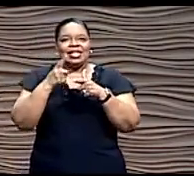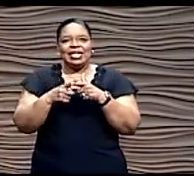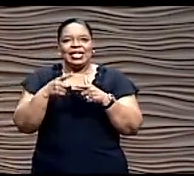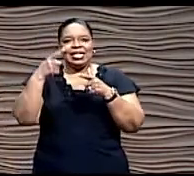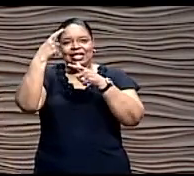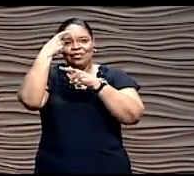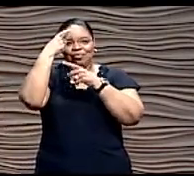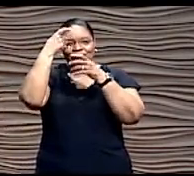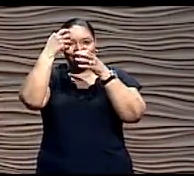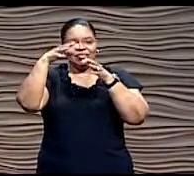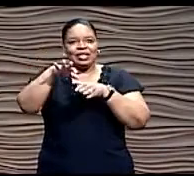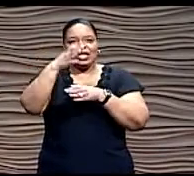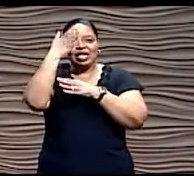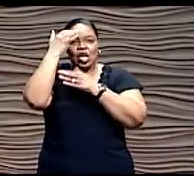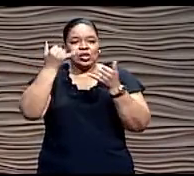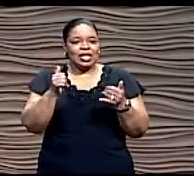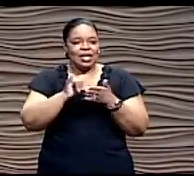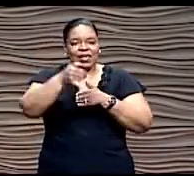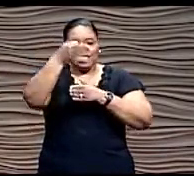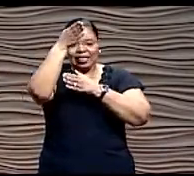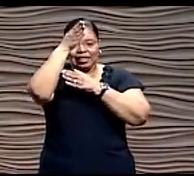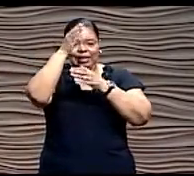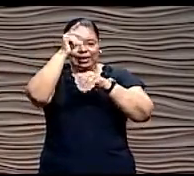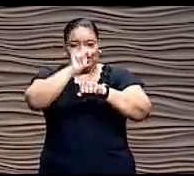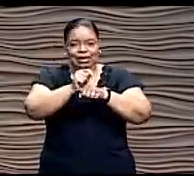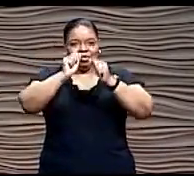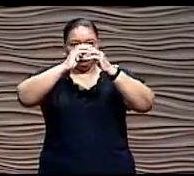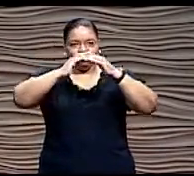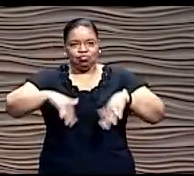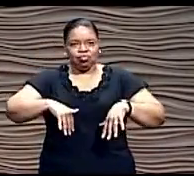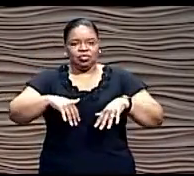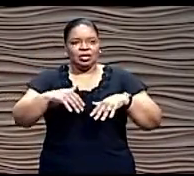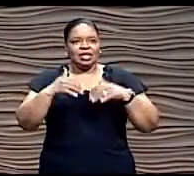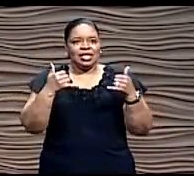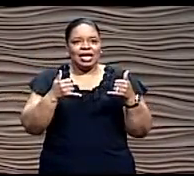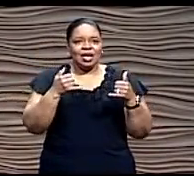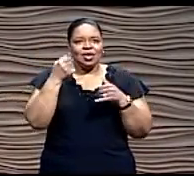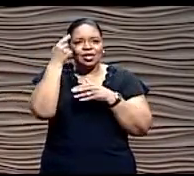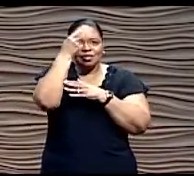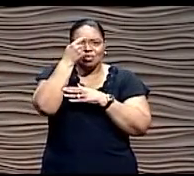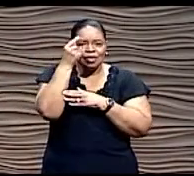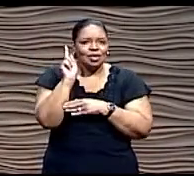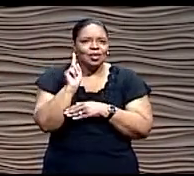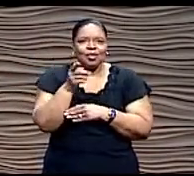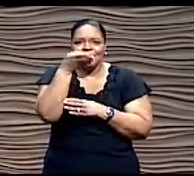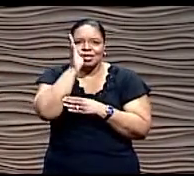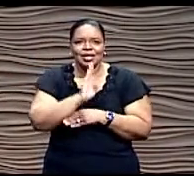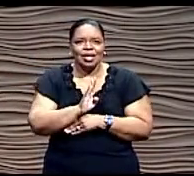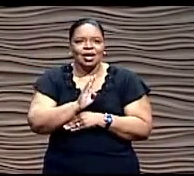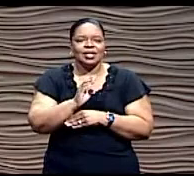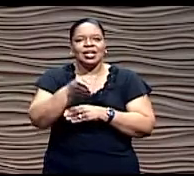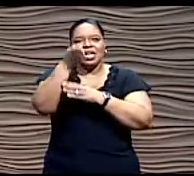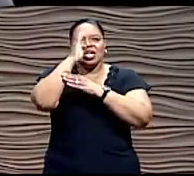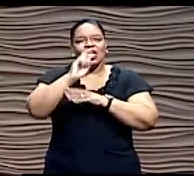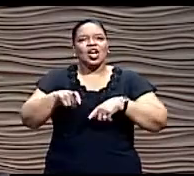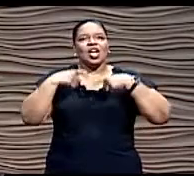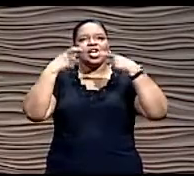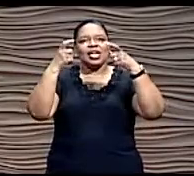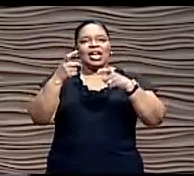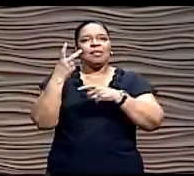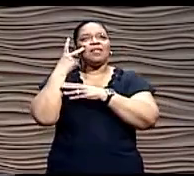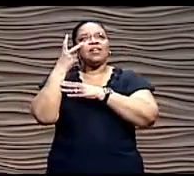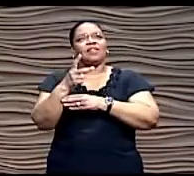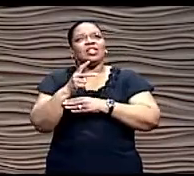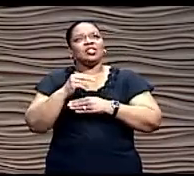been destroyed, and if the temple is destroyed, where is God? And God gave him a vision way